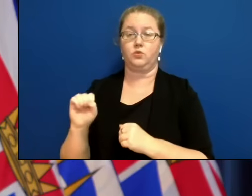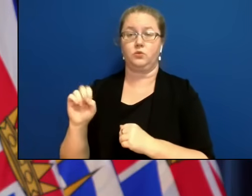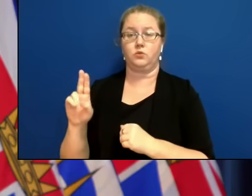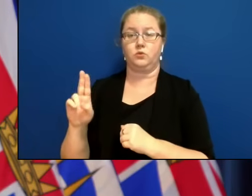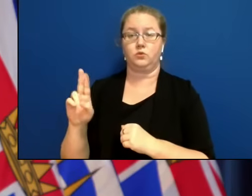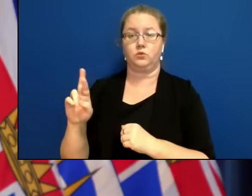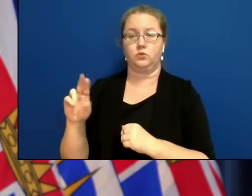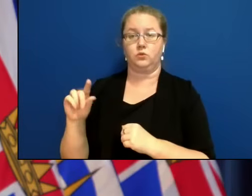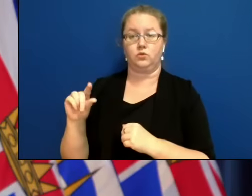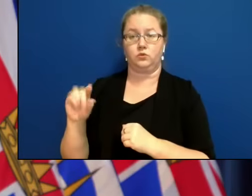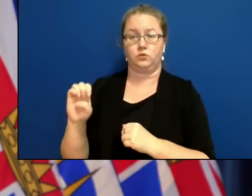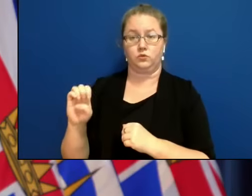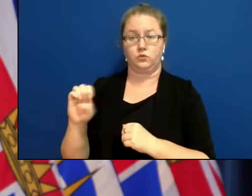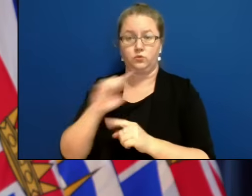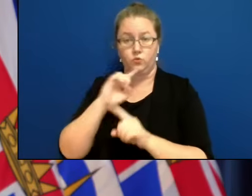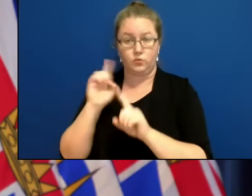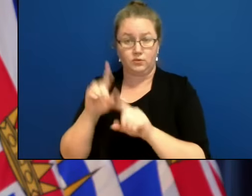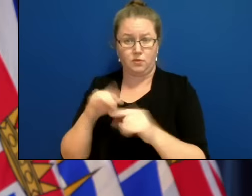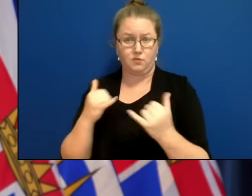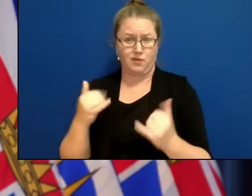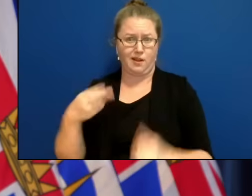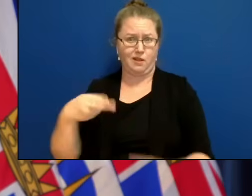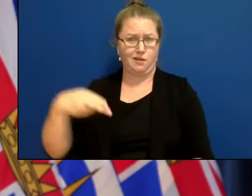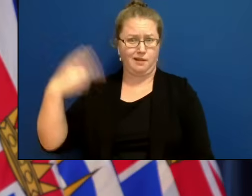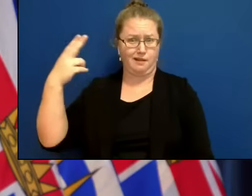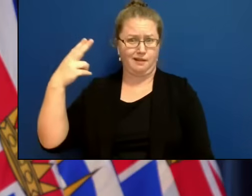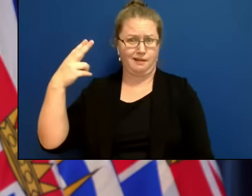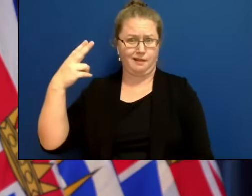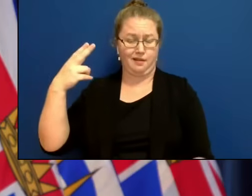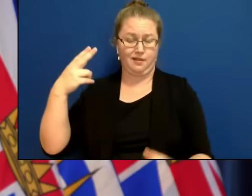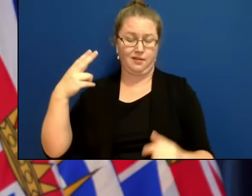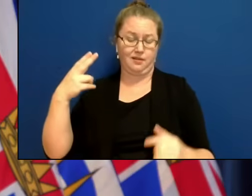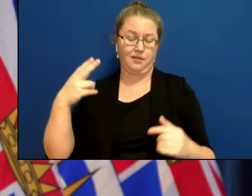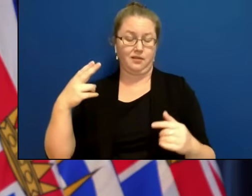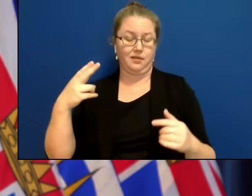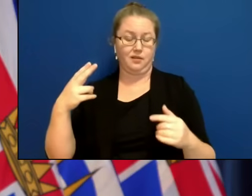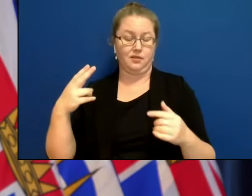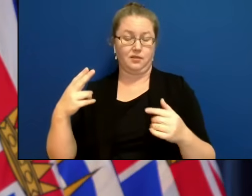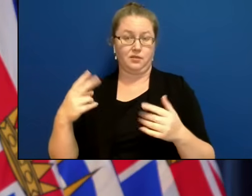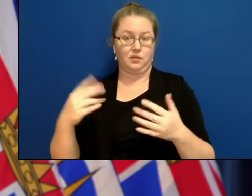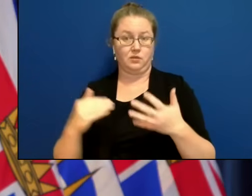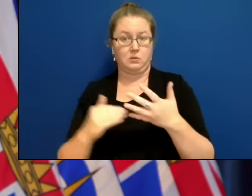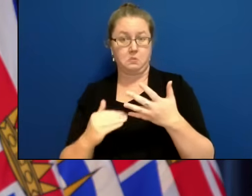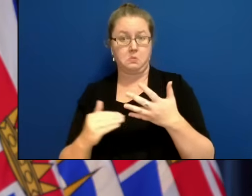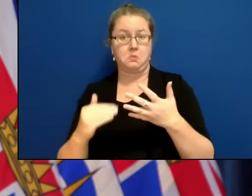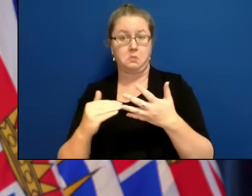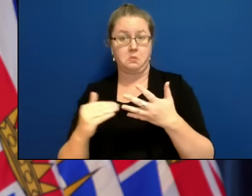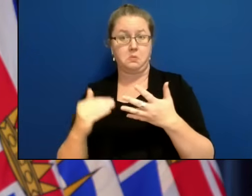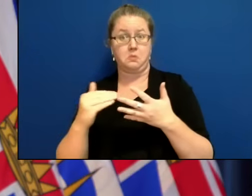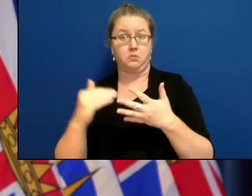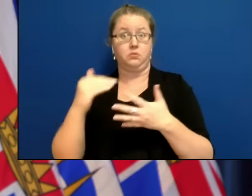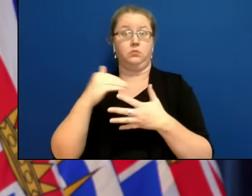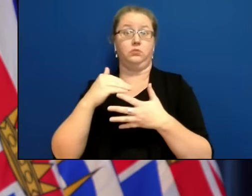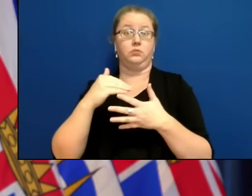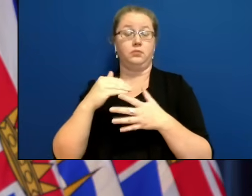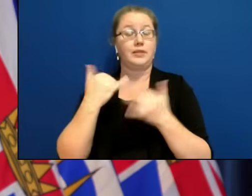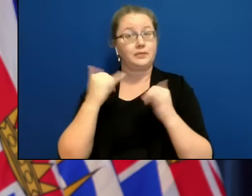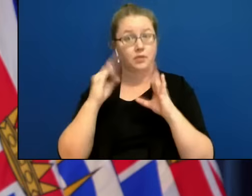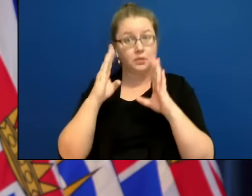response, we're in the high scenario, at the sort of lower end of the high scenario, but we're watching and managing